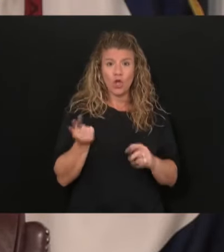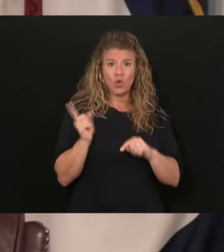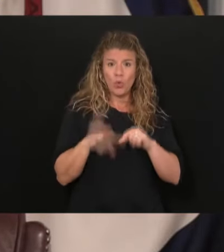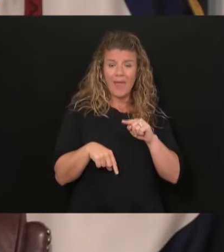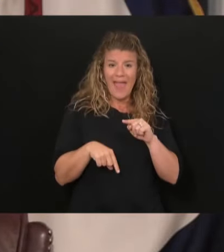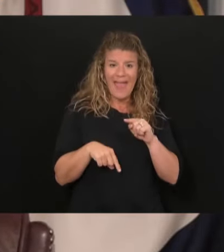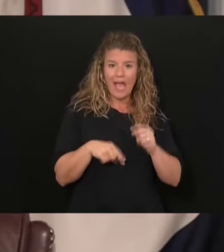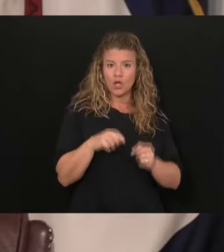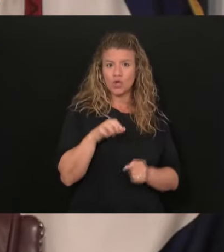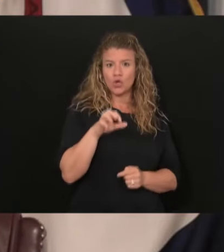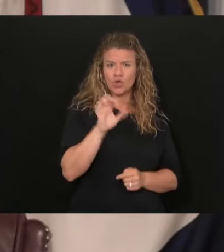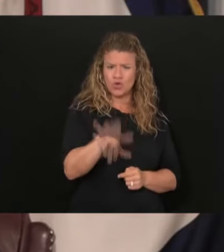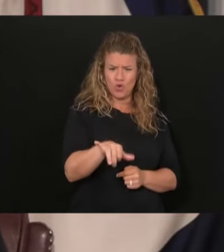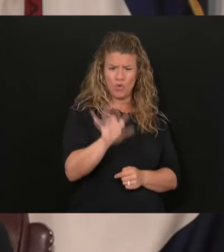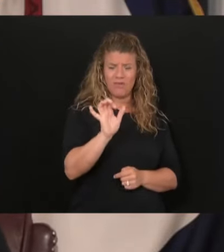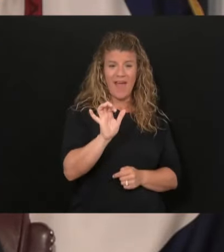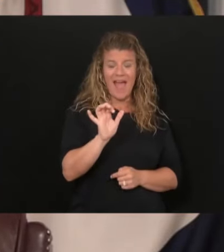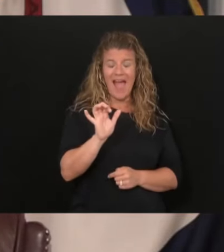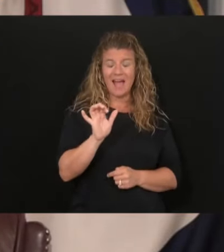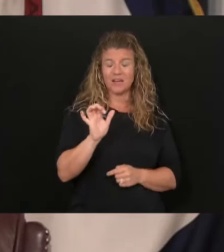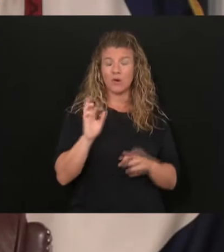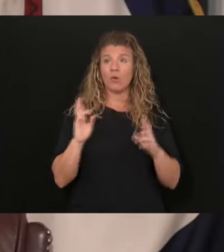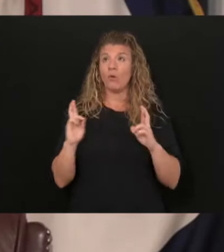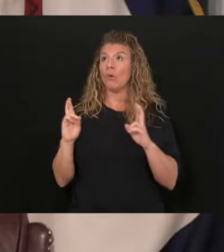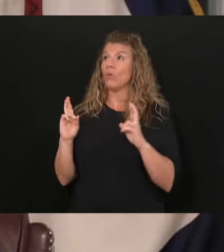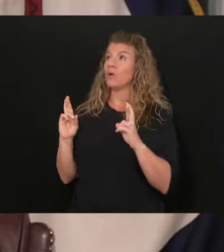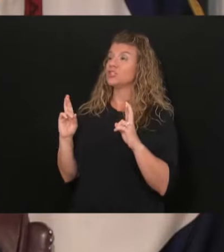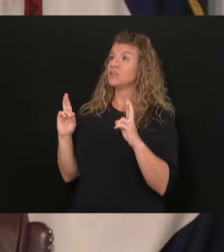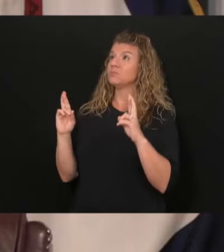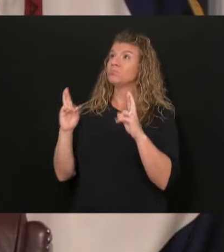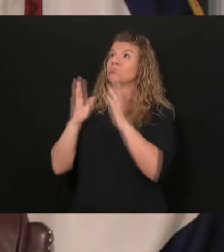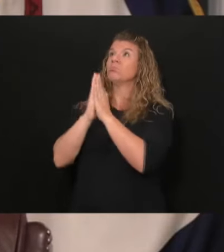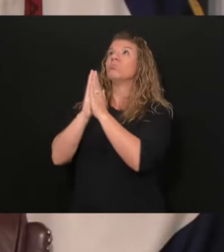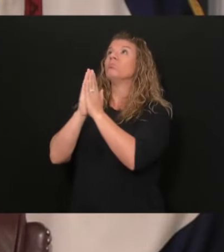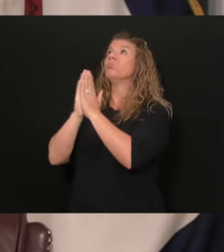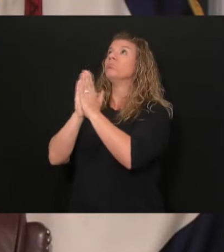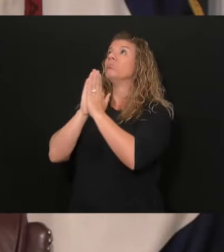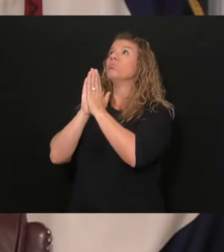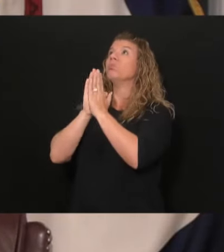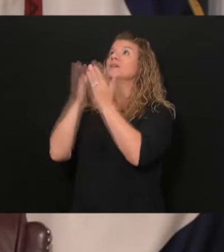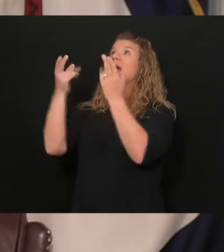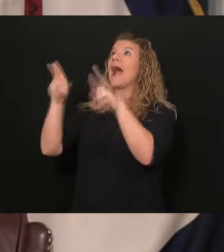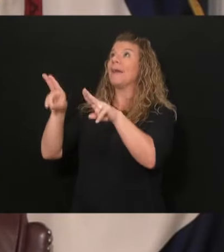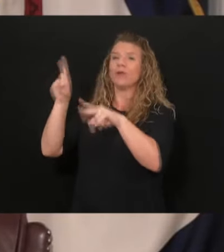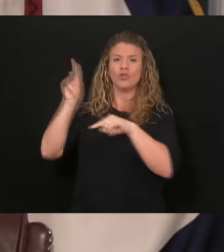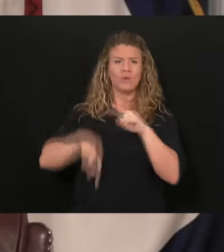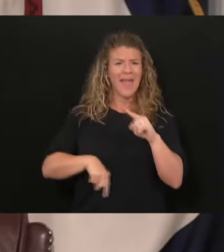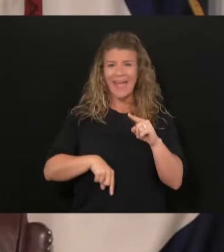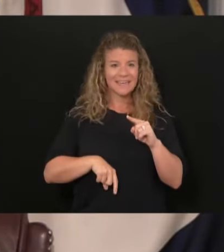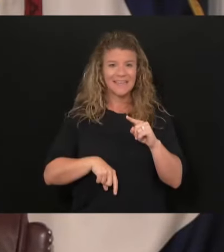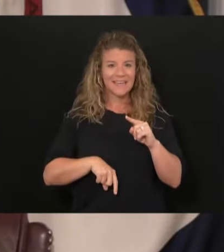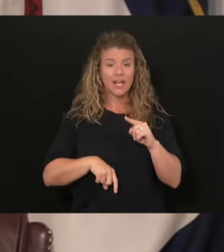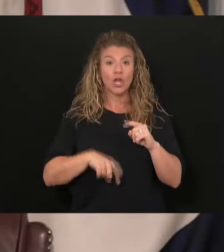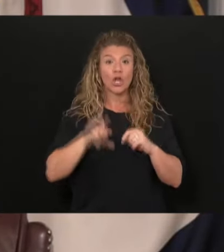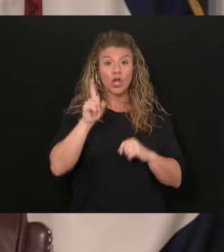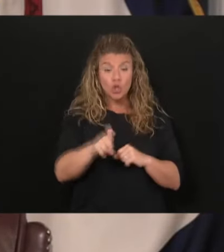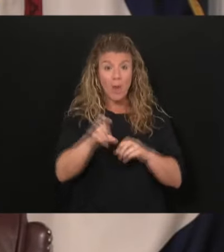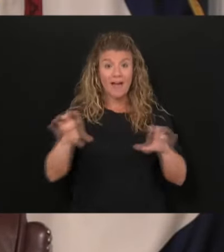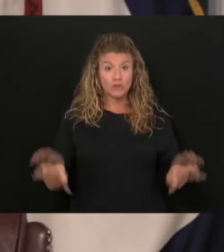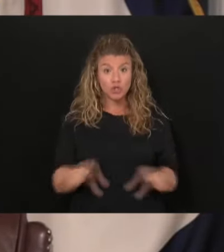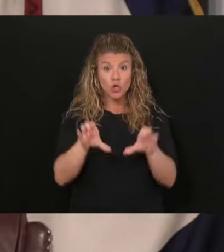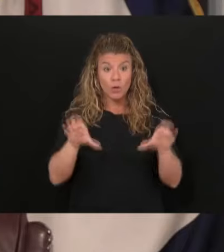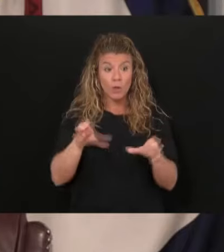that just wishing on Peter Pan and Rainbow Bright. You've got to do it, with